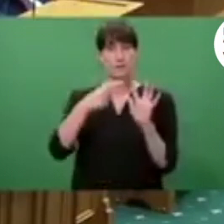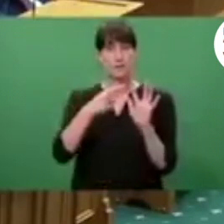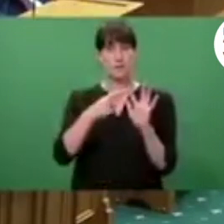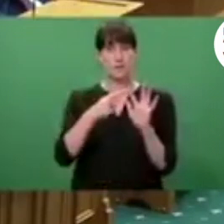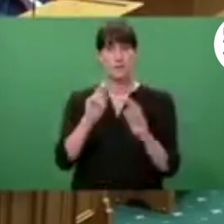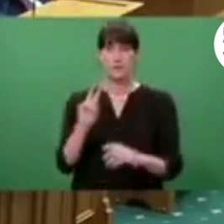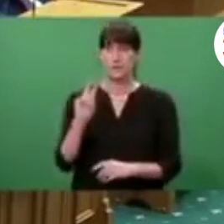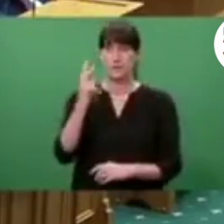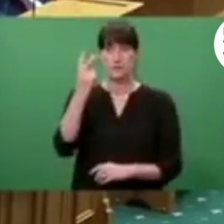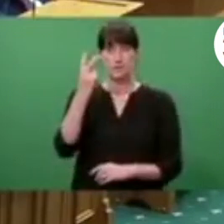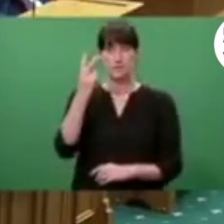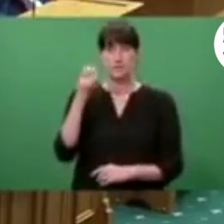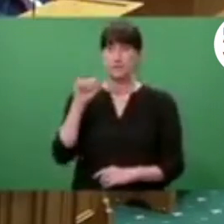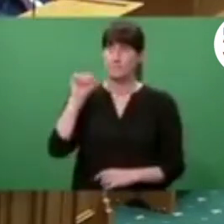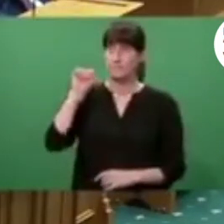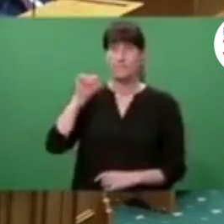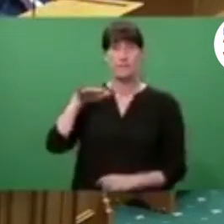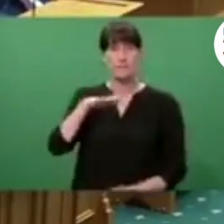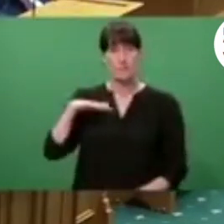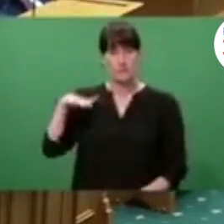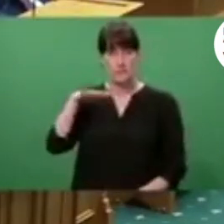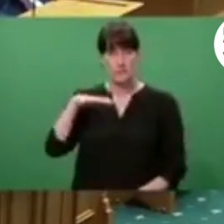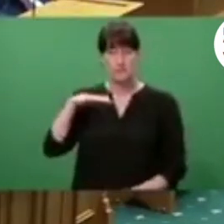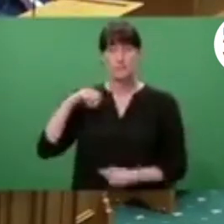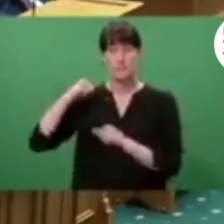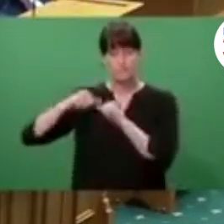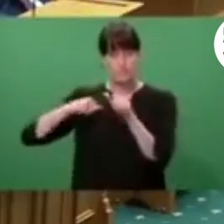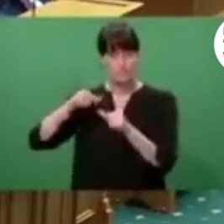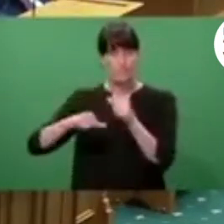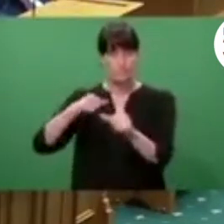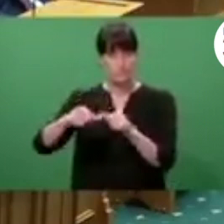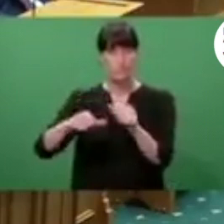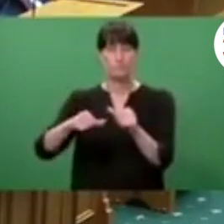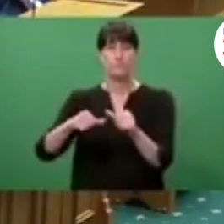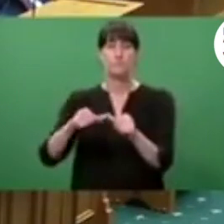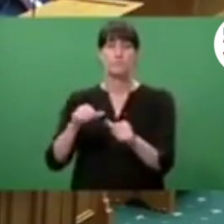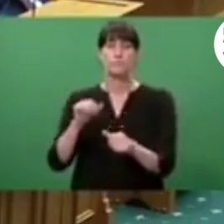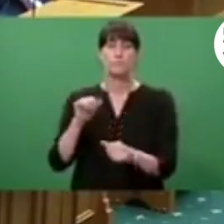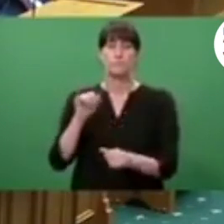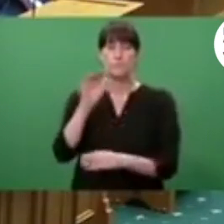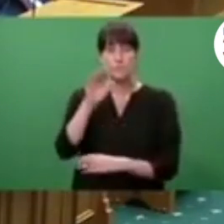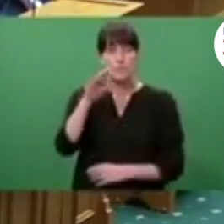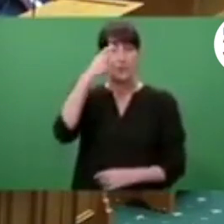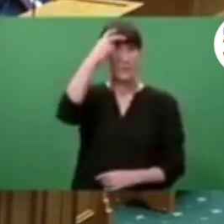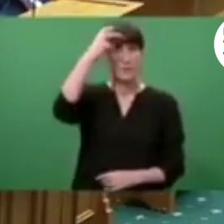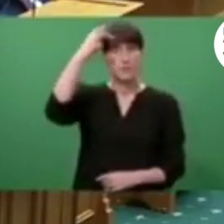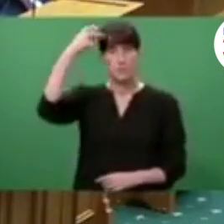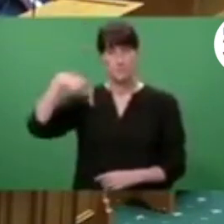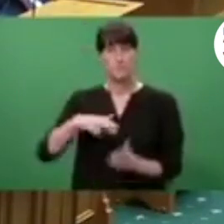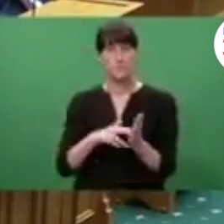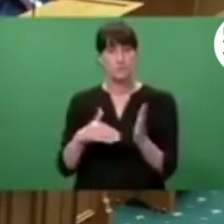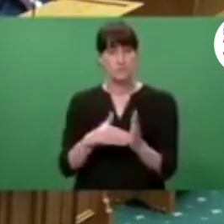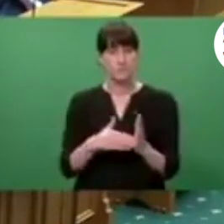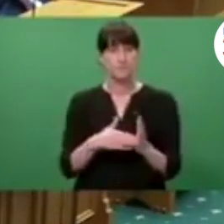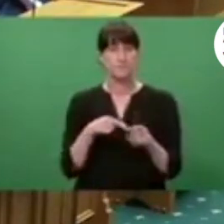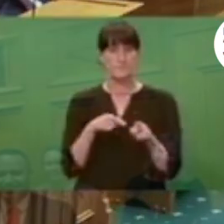33-year-old Dr. Sharma, hailing from Himachal Pradesh's Himarpur, was recently elected as the Member of Parliament from the Labour Party for Hamilton